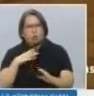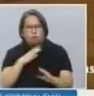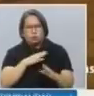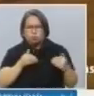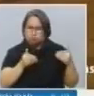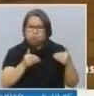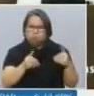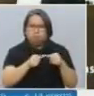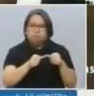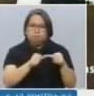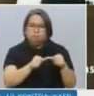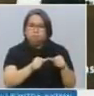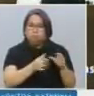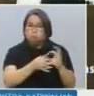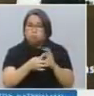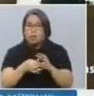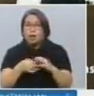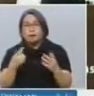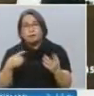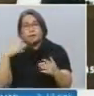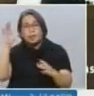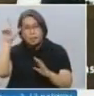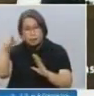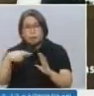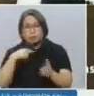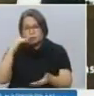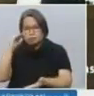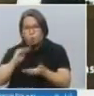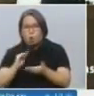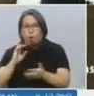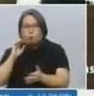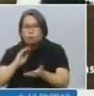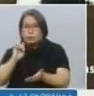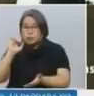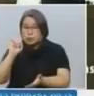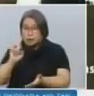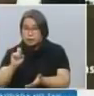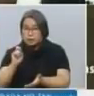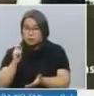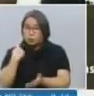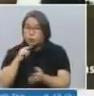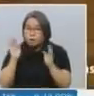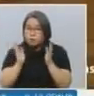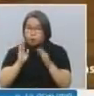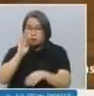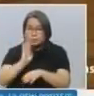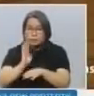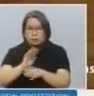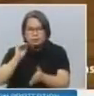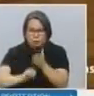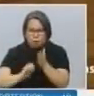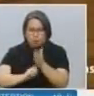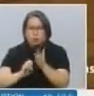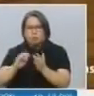job. Package 2 will be lower corporate income taxes, especially for our small businesses.